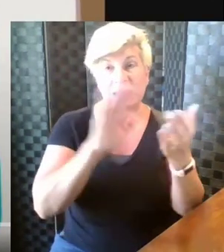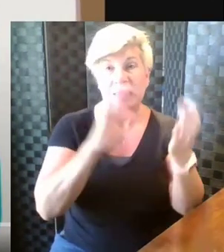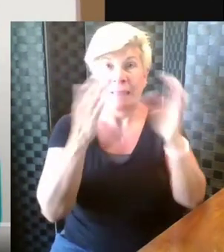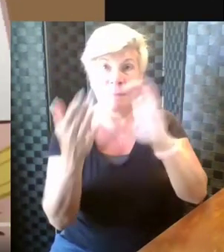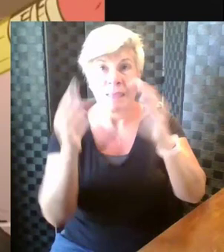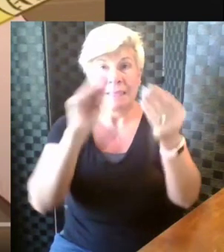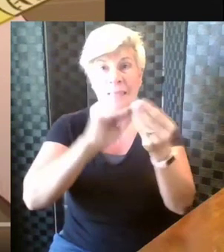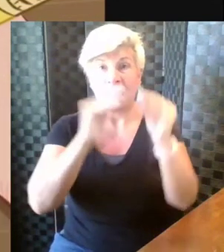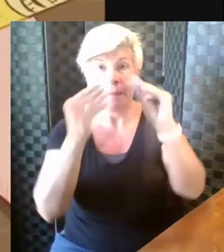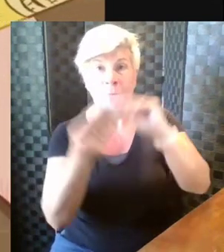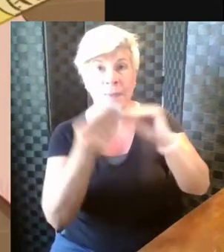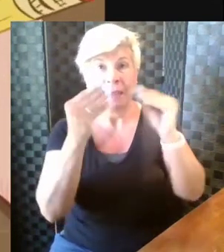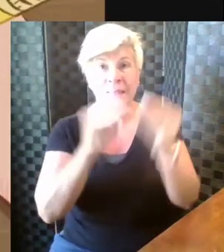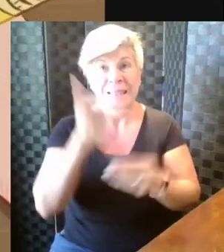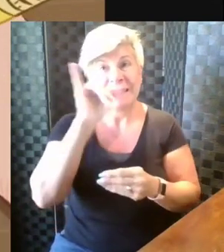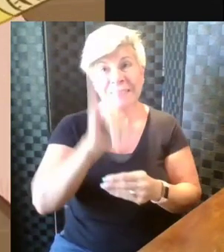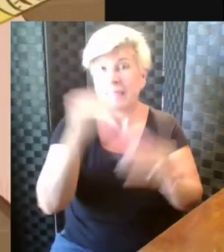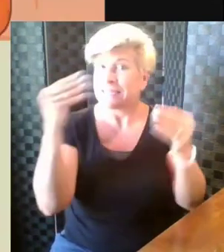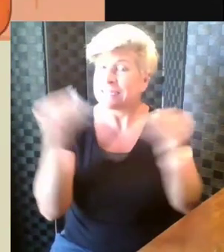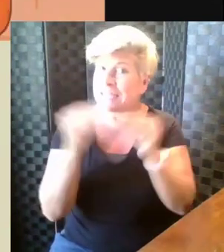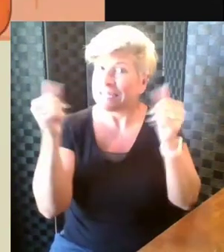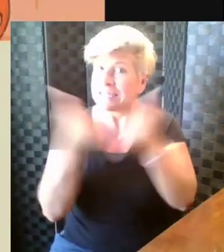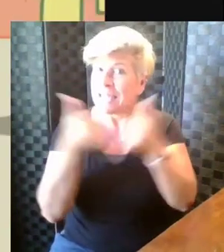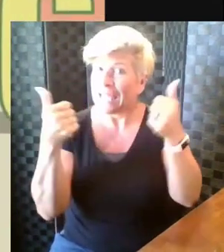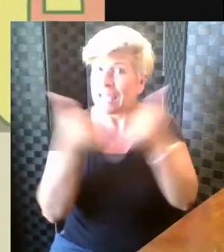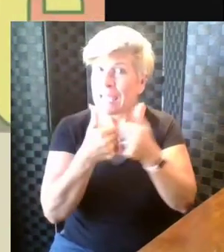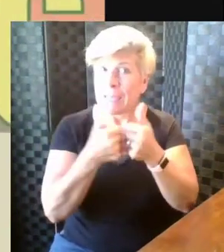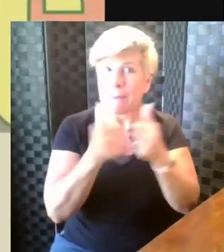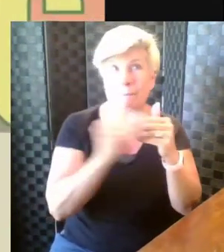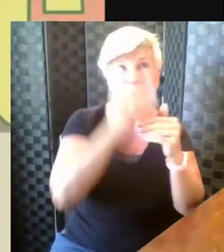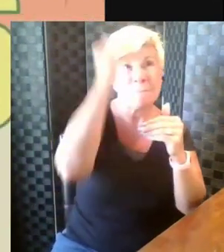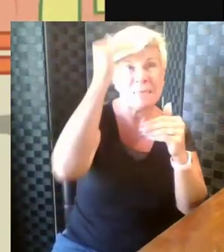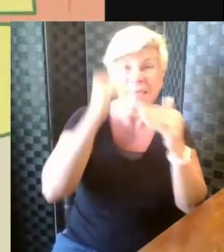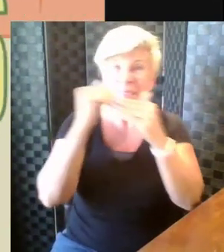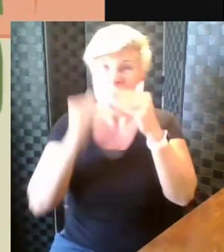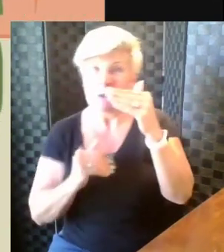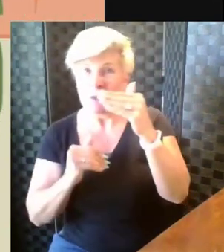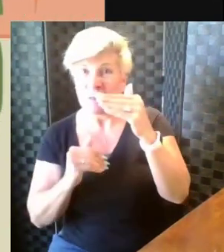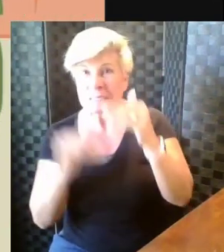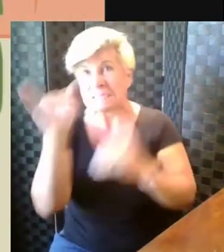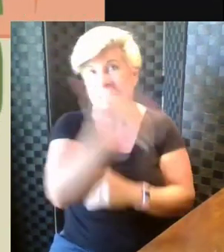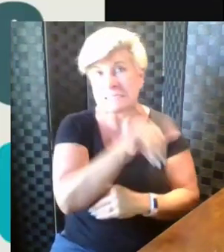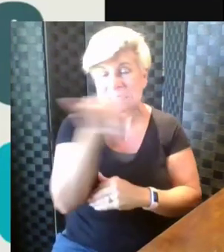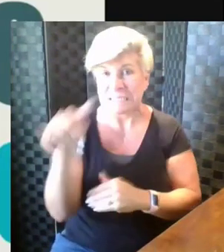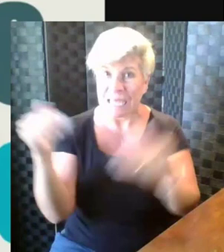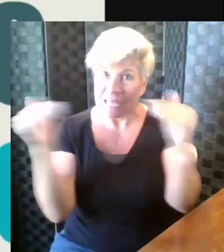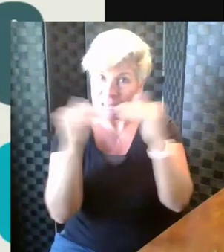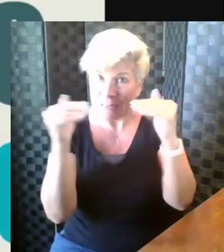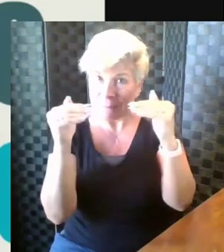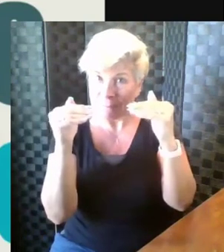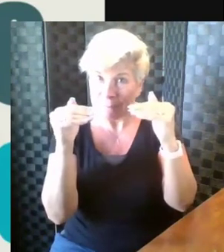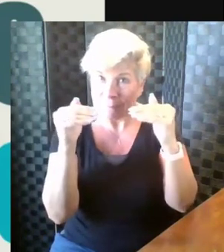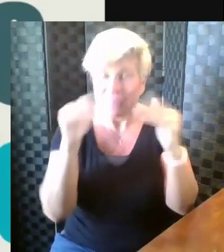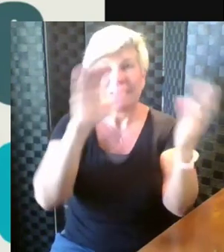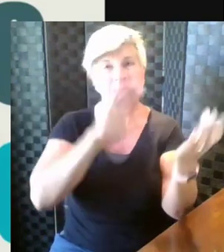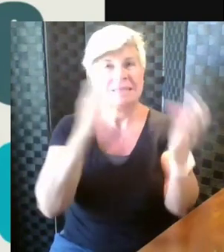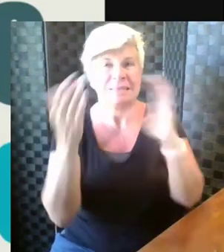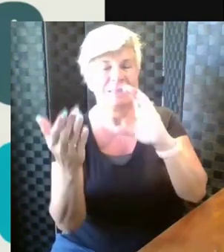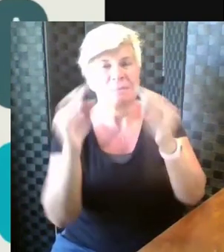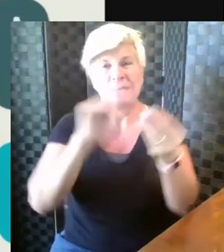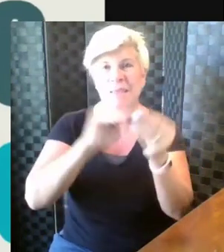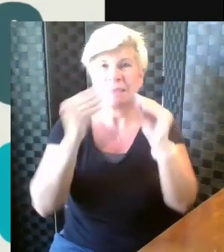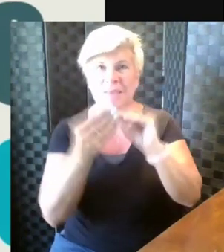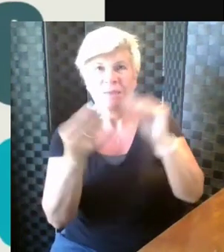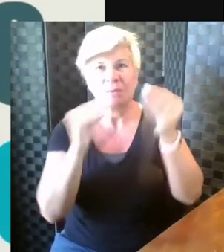Comparing numbers, that's the game. Bigger, smaller, or the same. Comparing